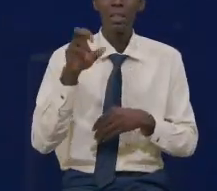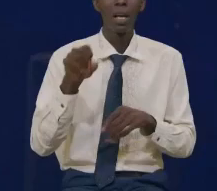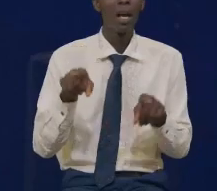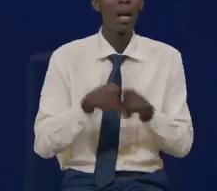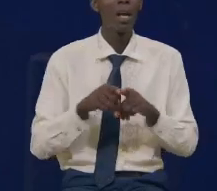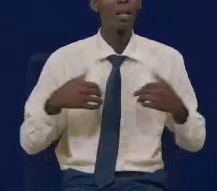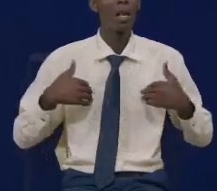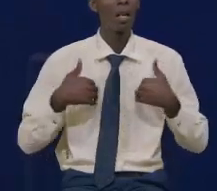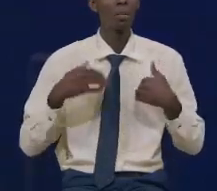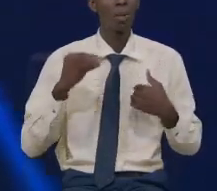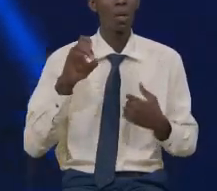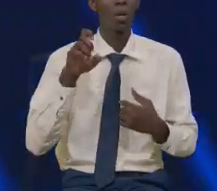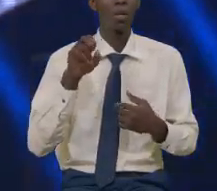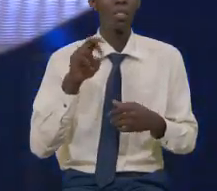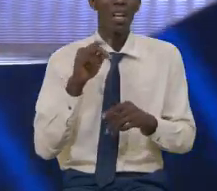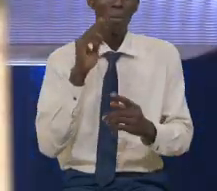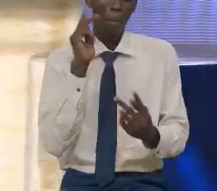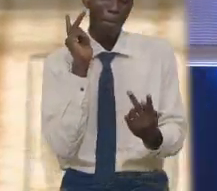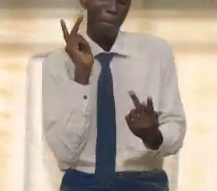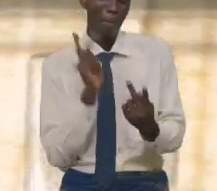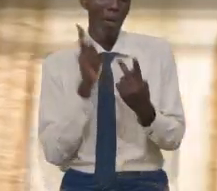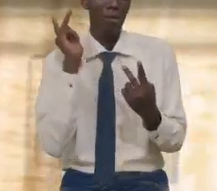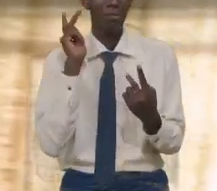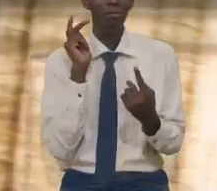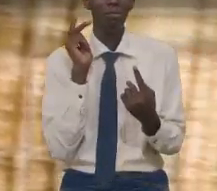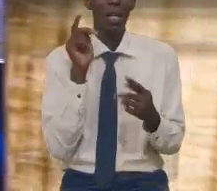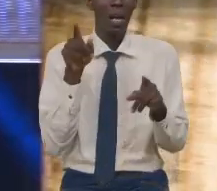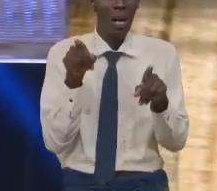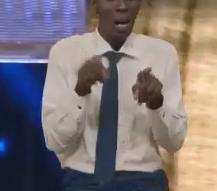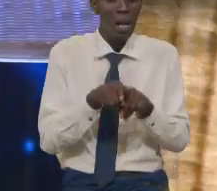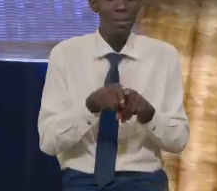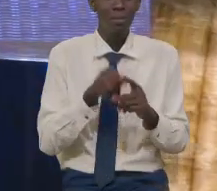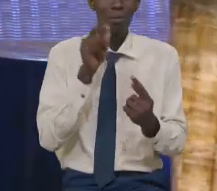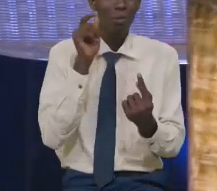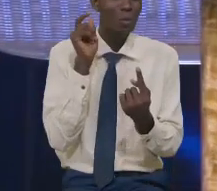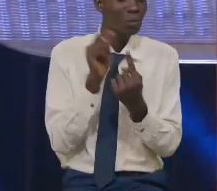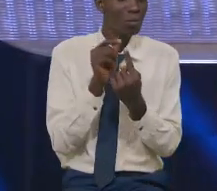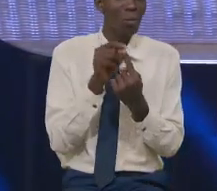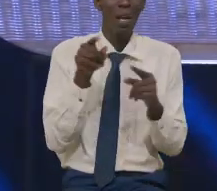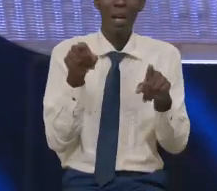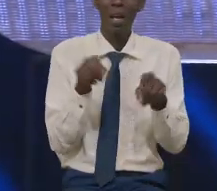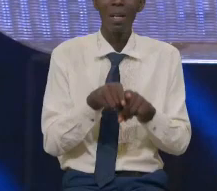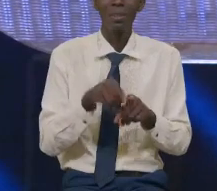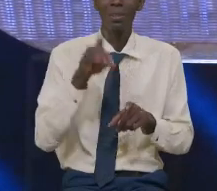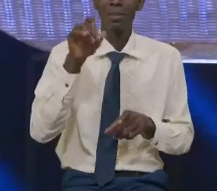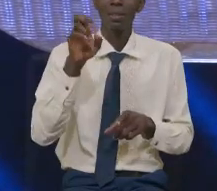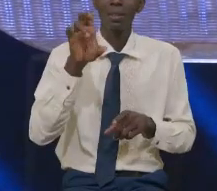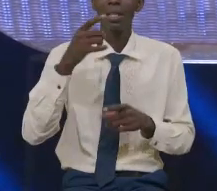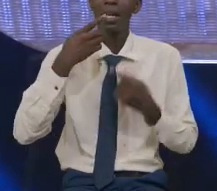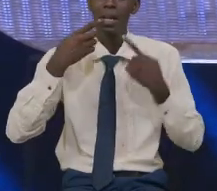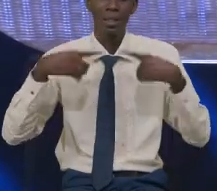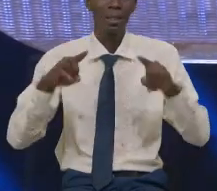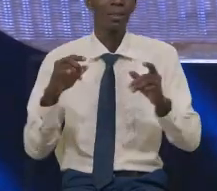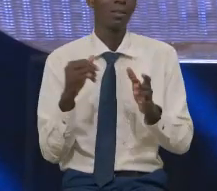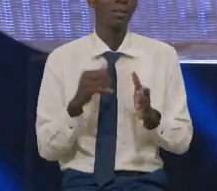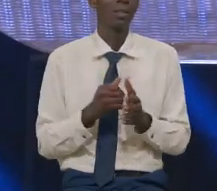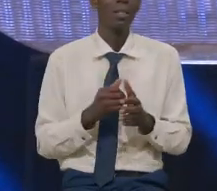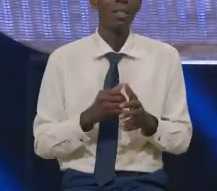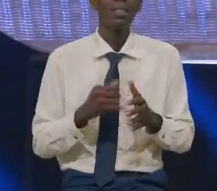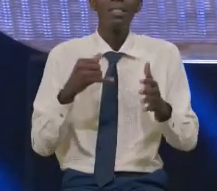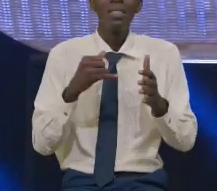oxen, exactly as Daniel prophesied to Nebuchadnezzar. It